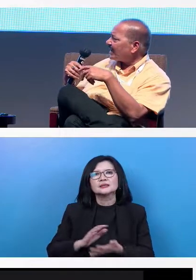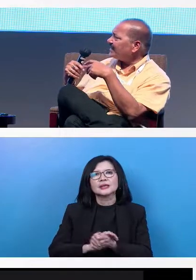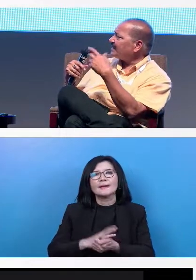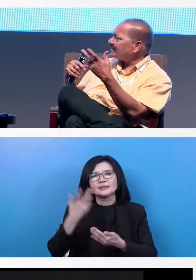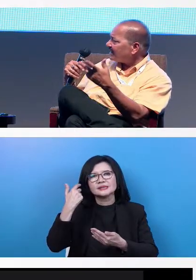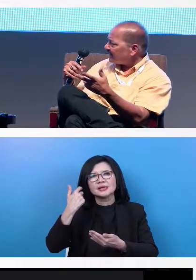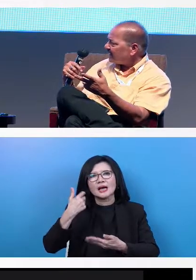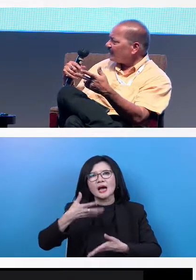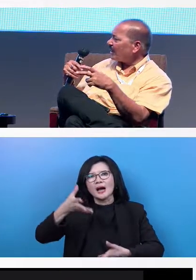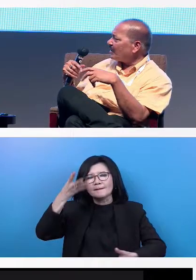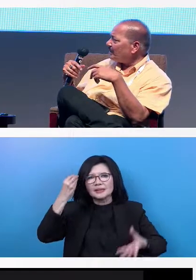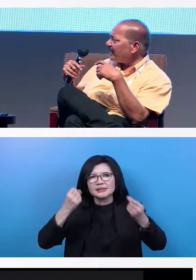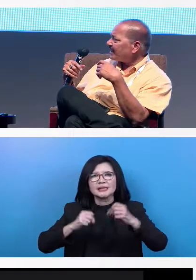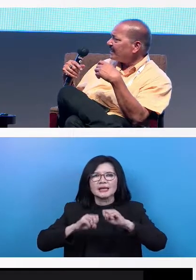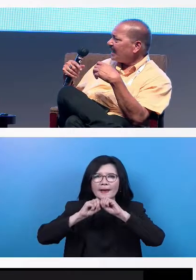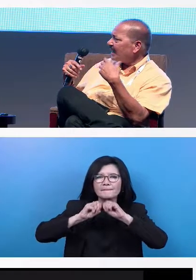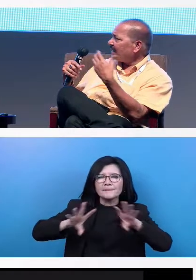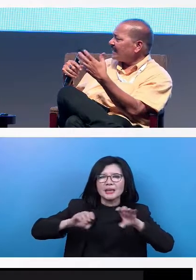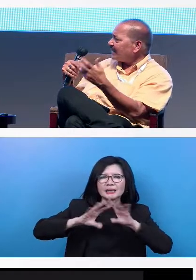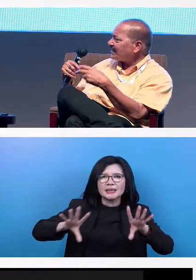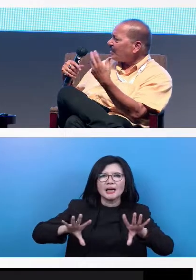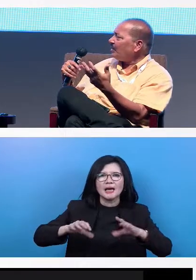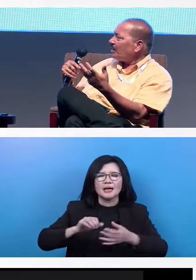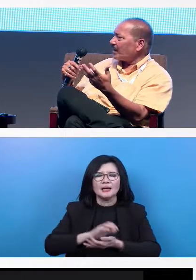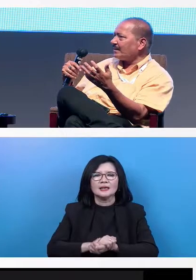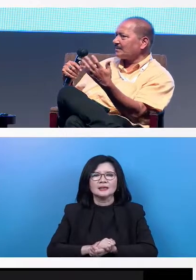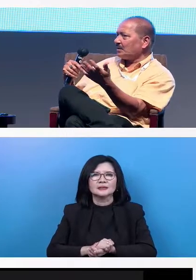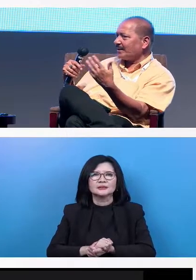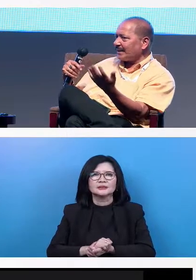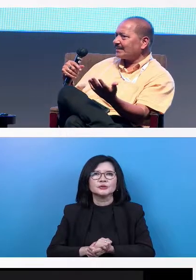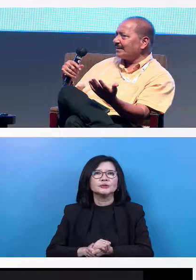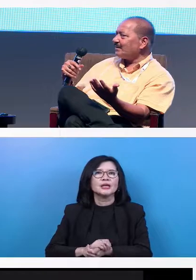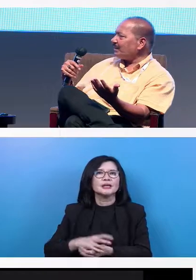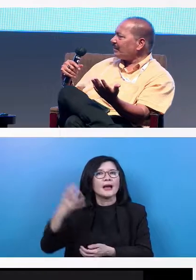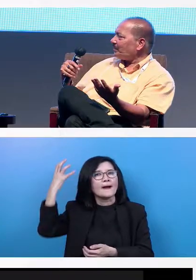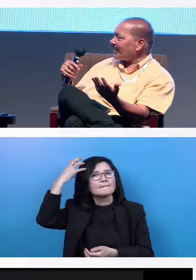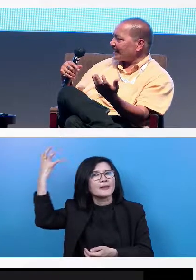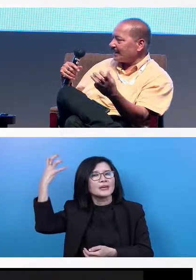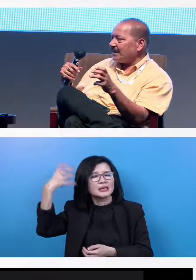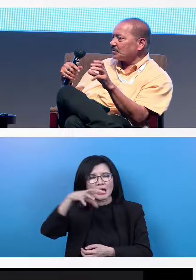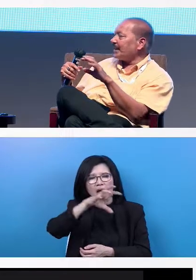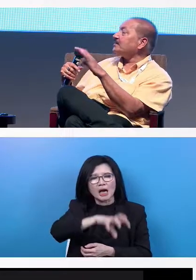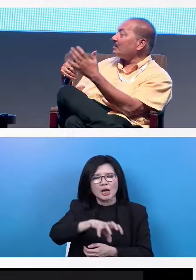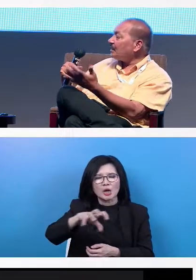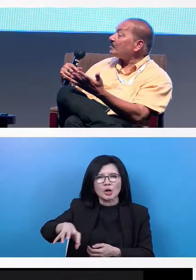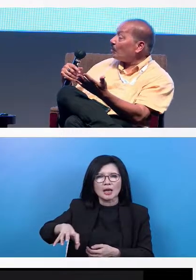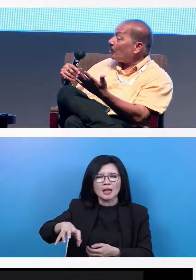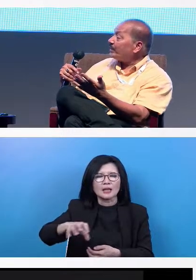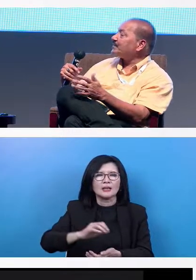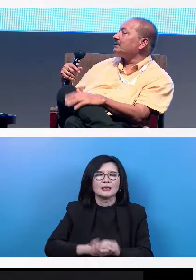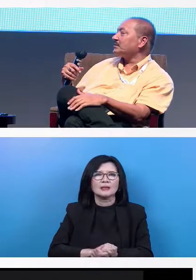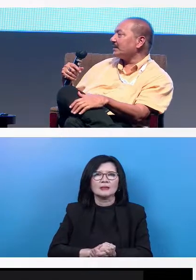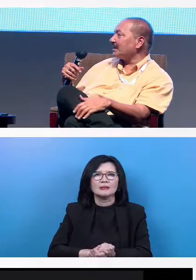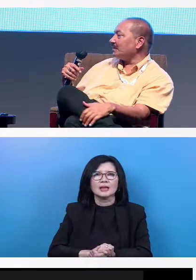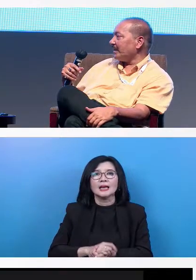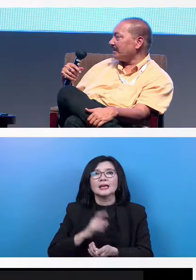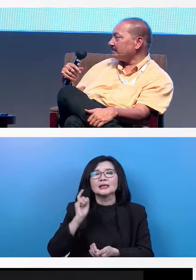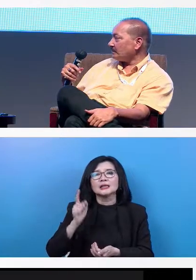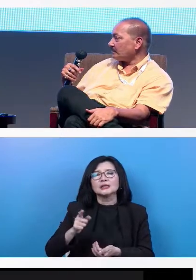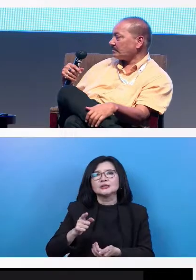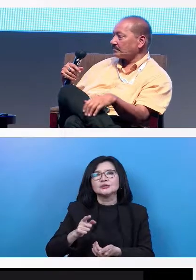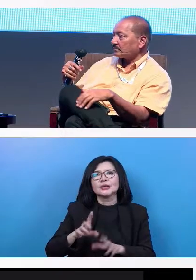society organizations, local government, and that is how perhaps the way that it can be replicated. So that is the other role that civil society